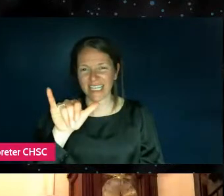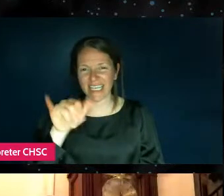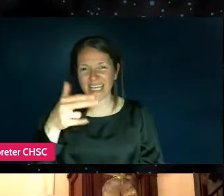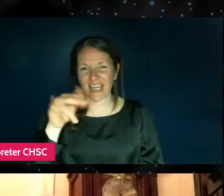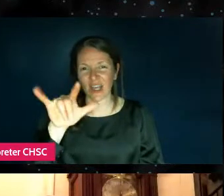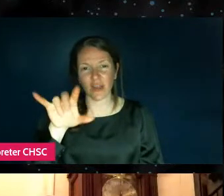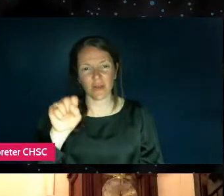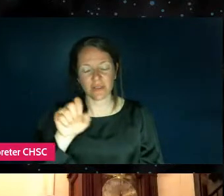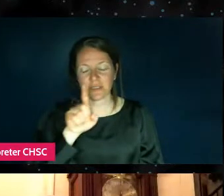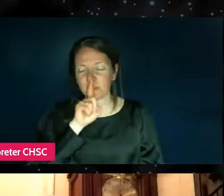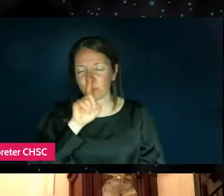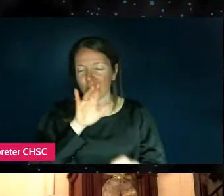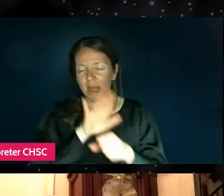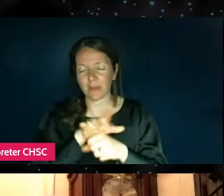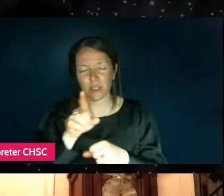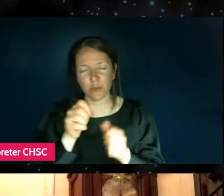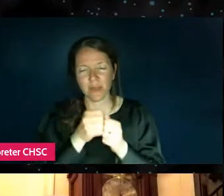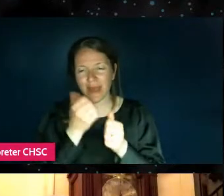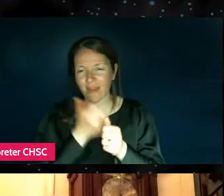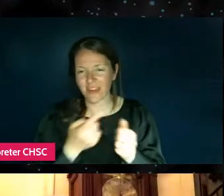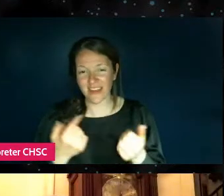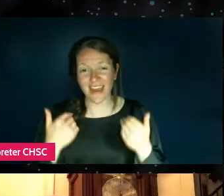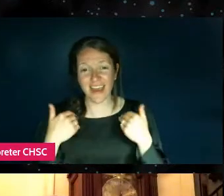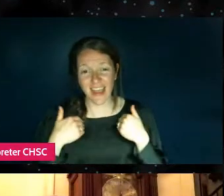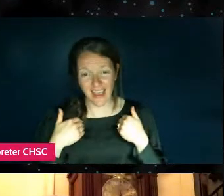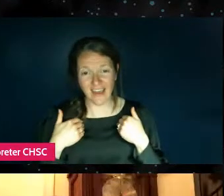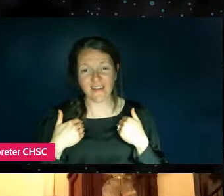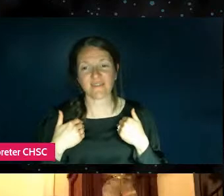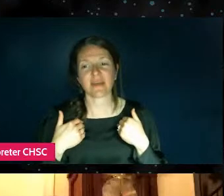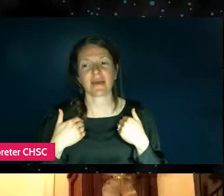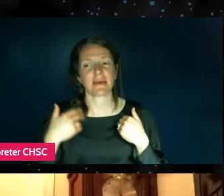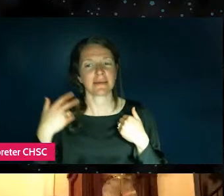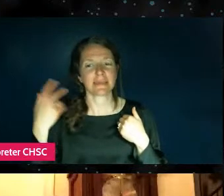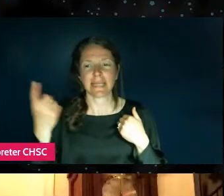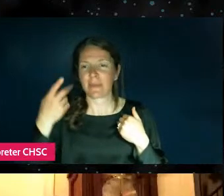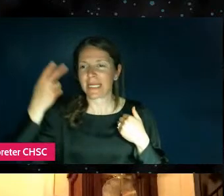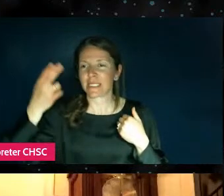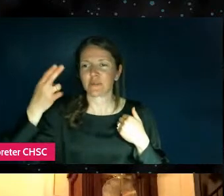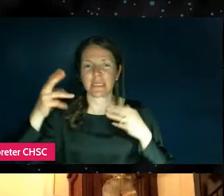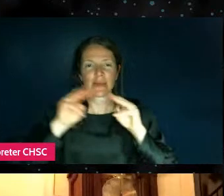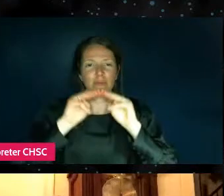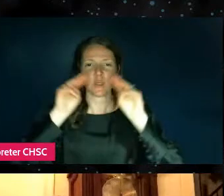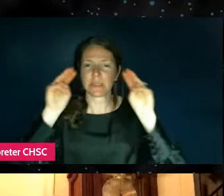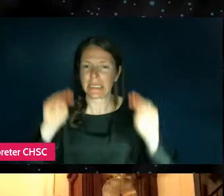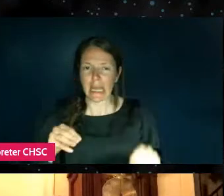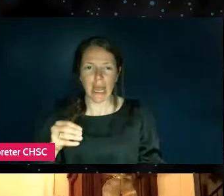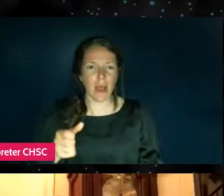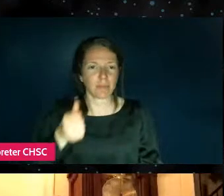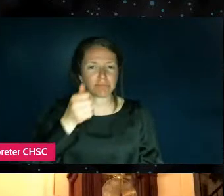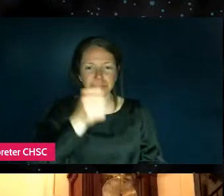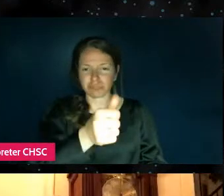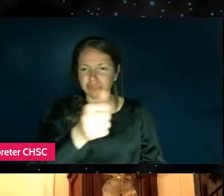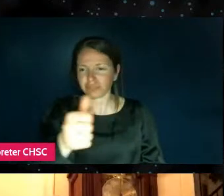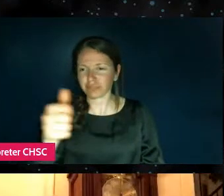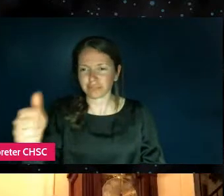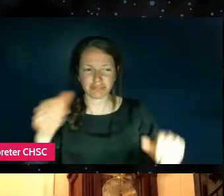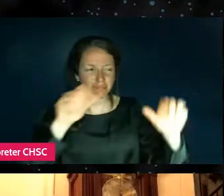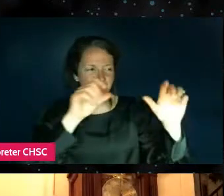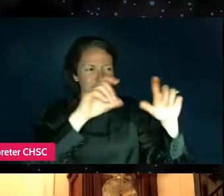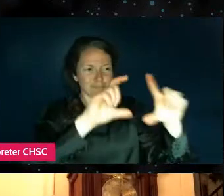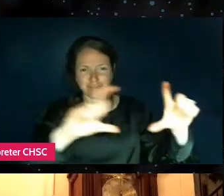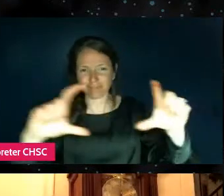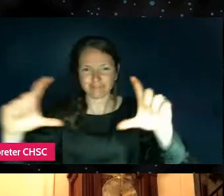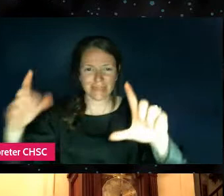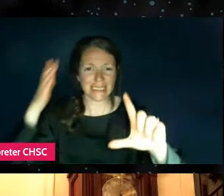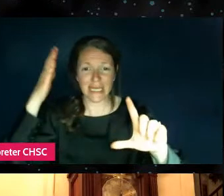definitely, I promise you with everything I have, that they will be in a museum someday so that the world can see these letters and read these letters, and possibly